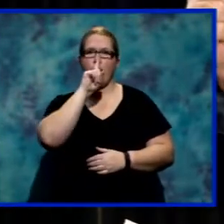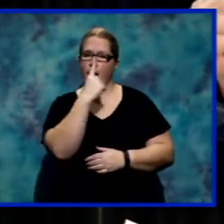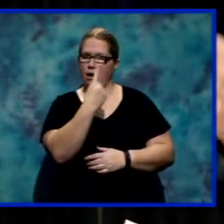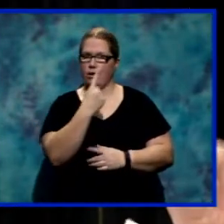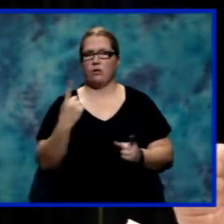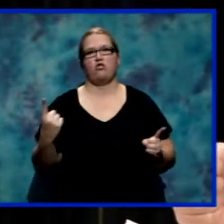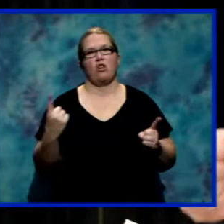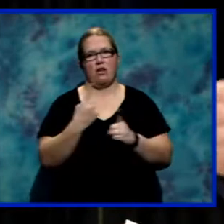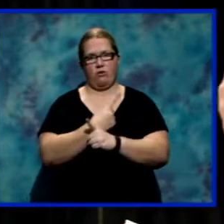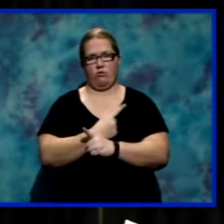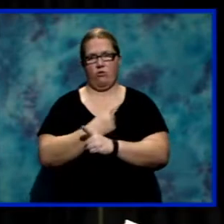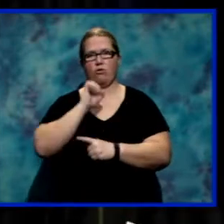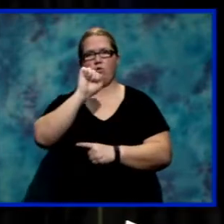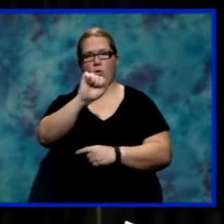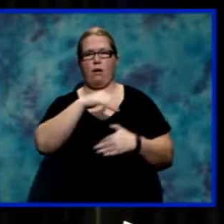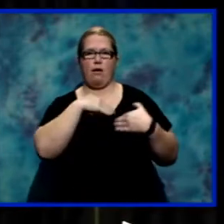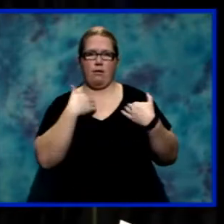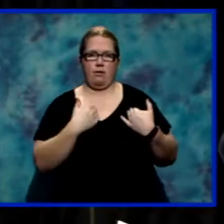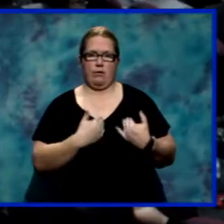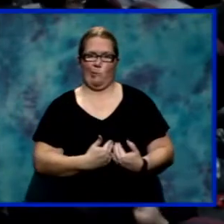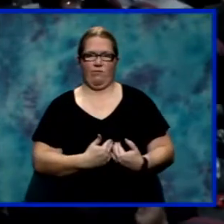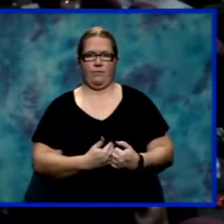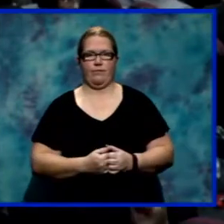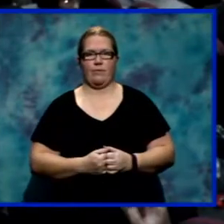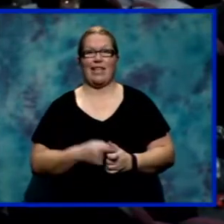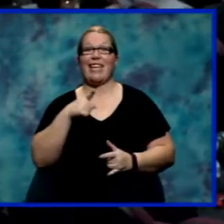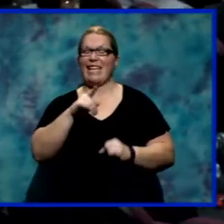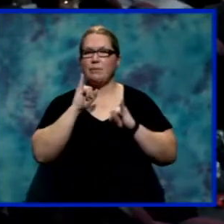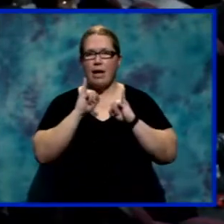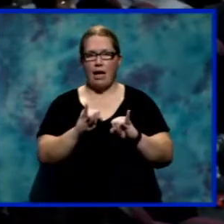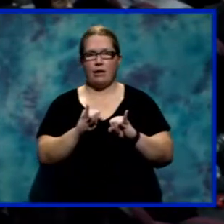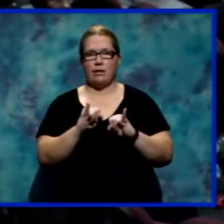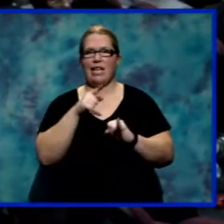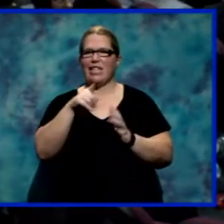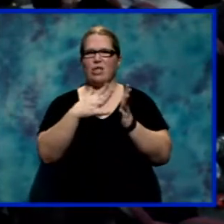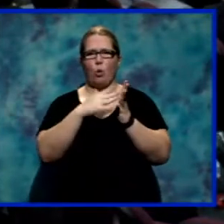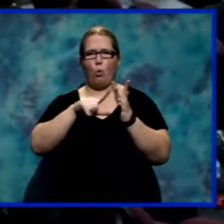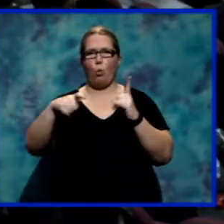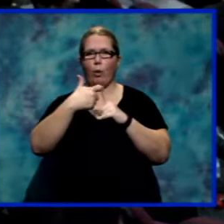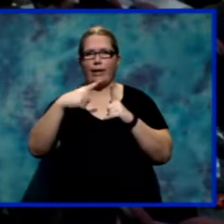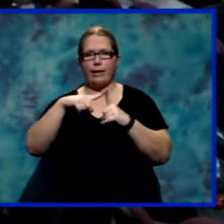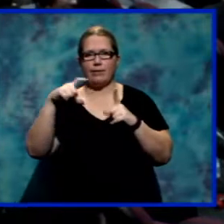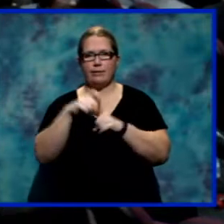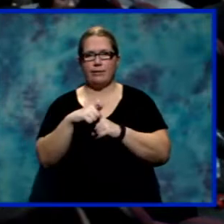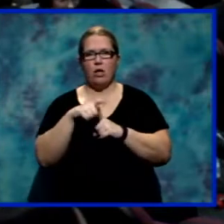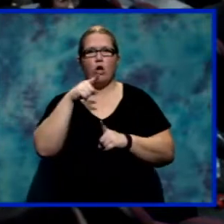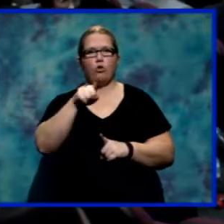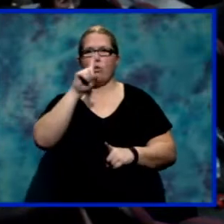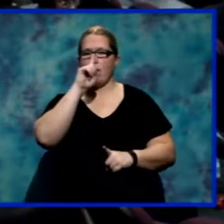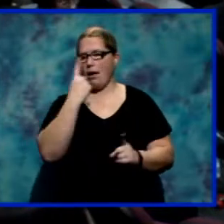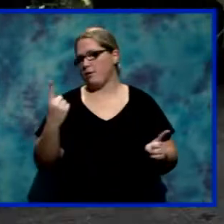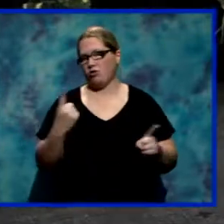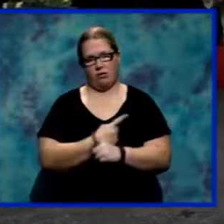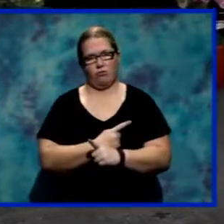can't change your heart. It's bad. It's wicked. You can't change